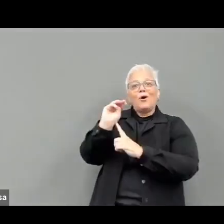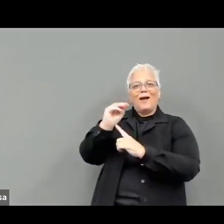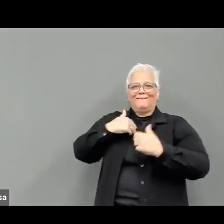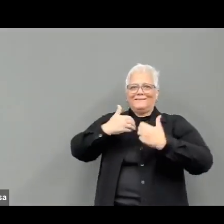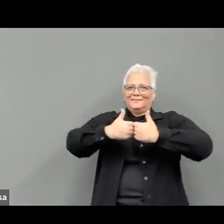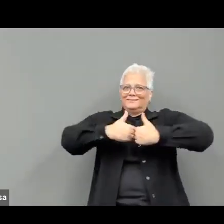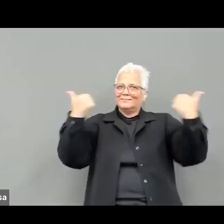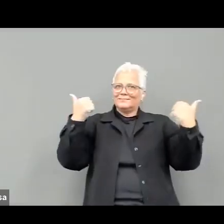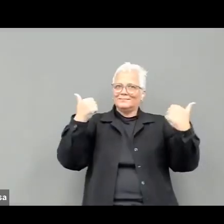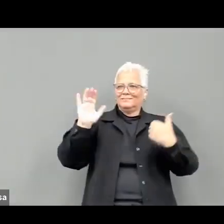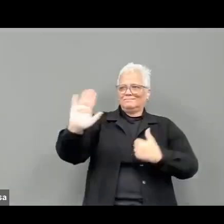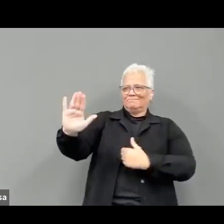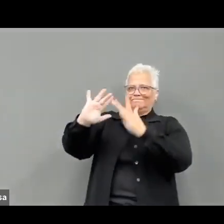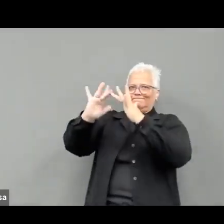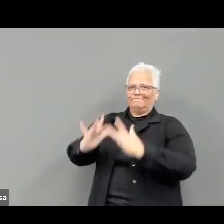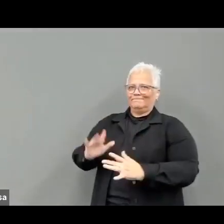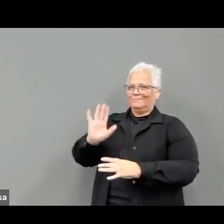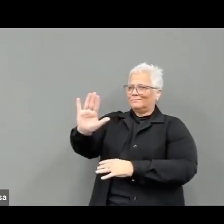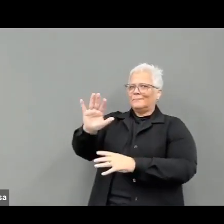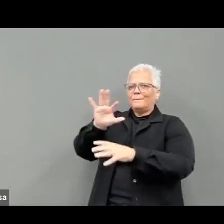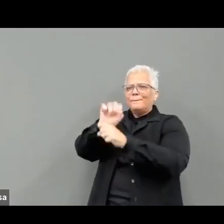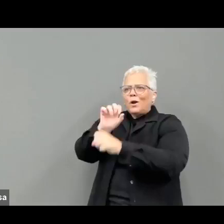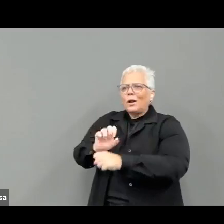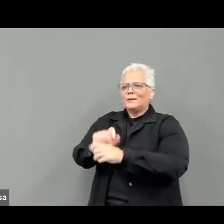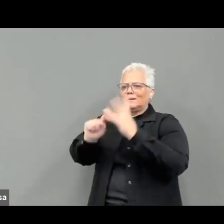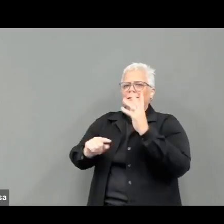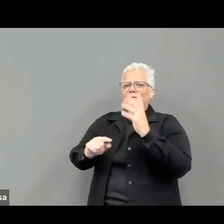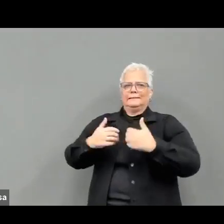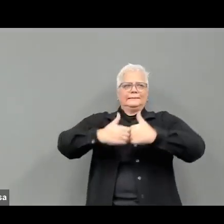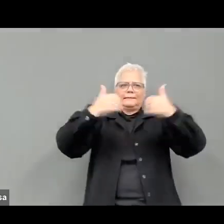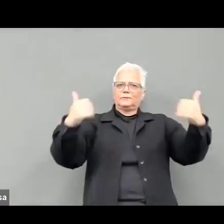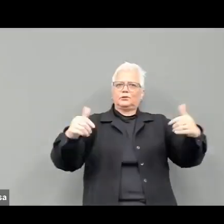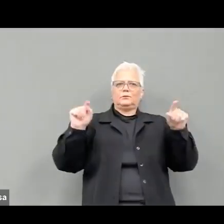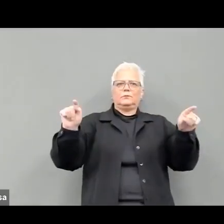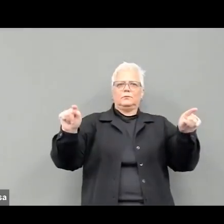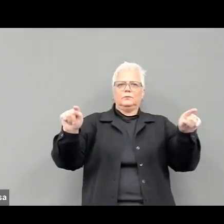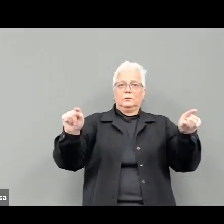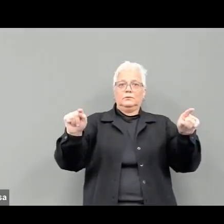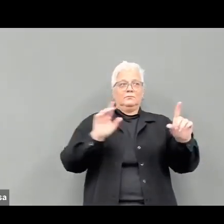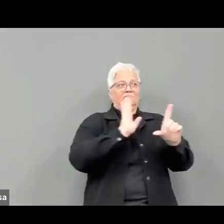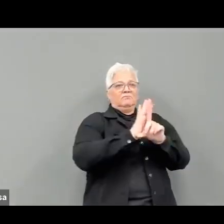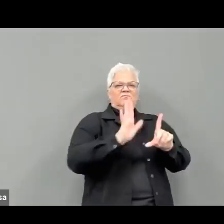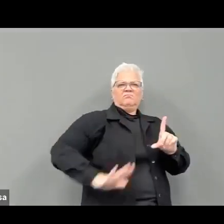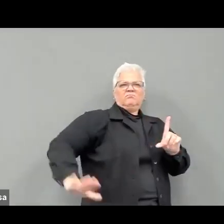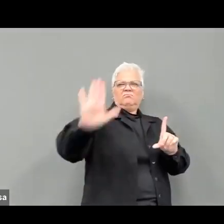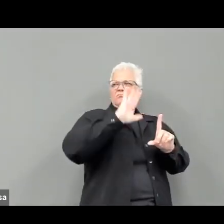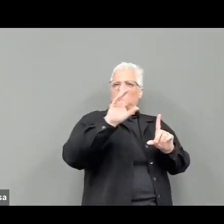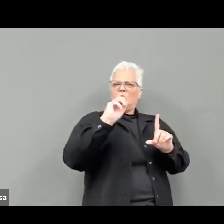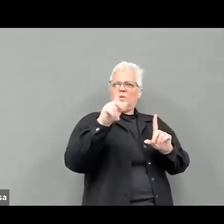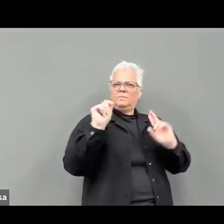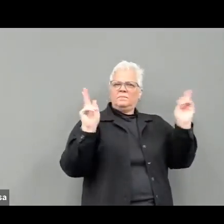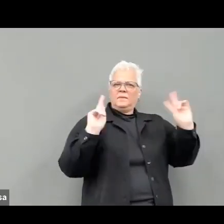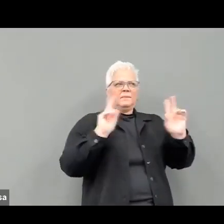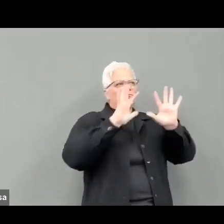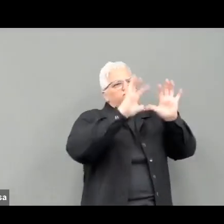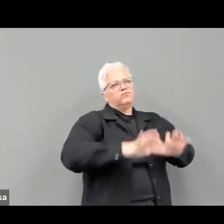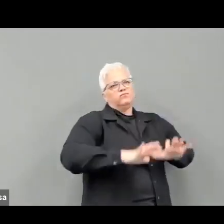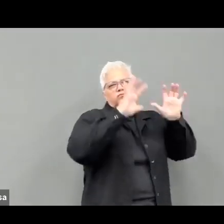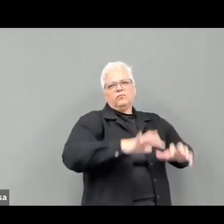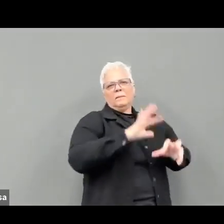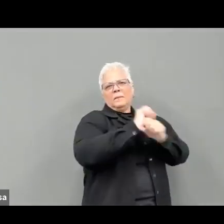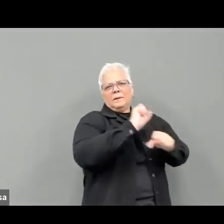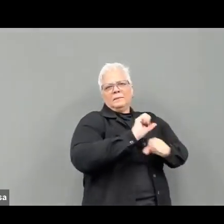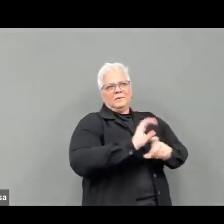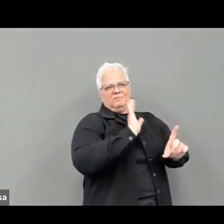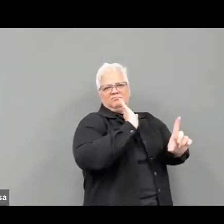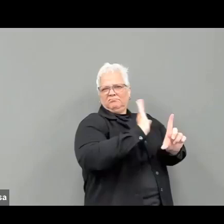insurance, we're really using our transportation system, all of our available staff, to individually reach out to those folks